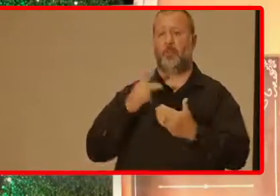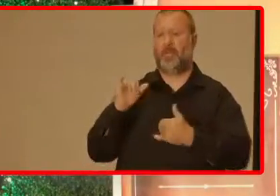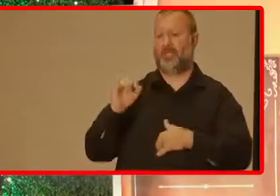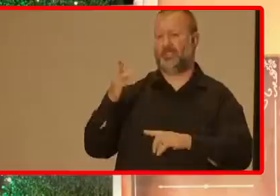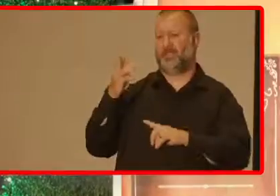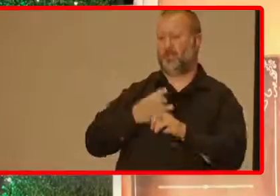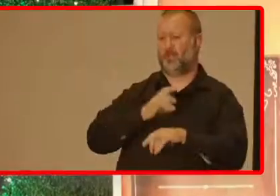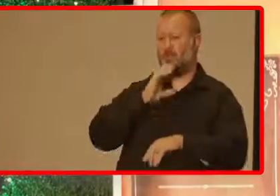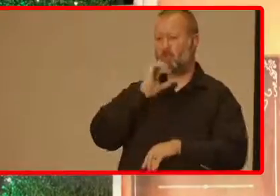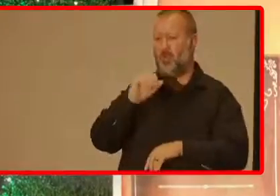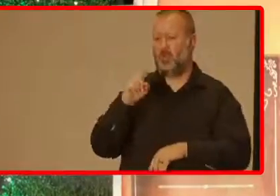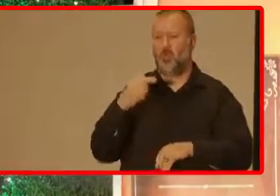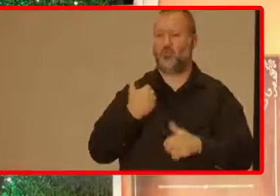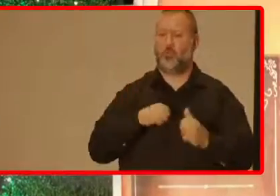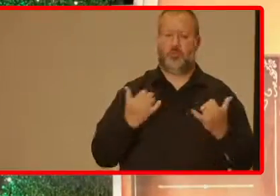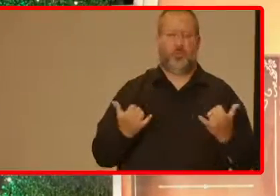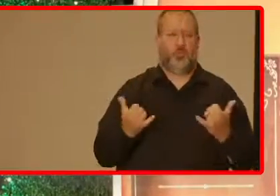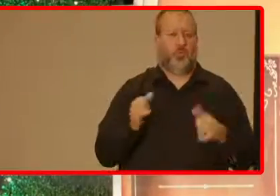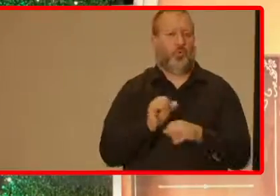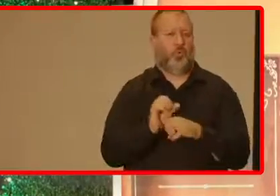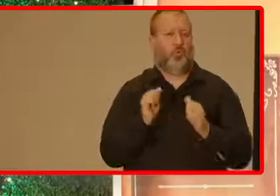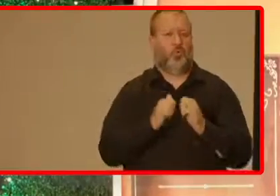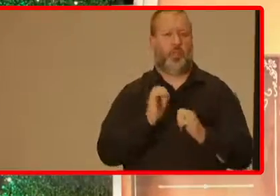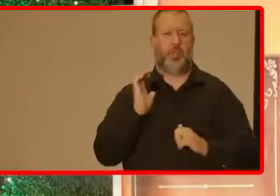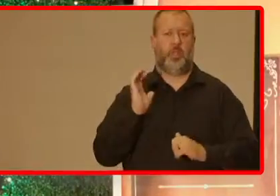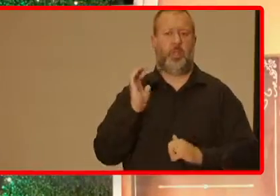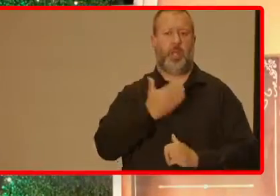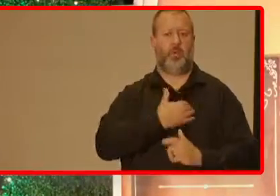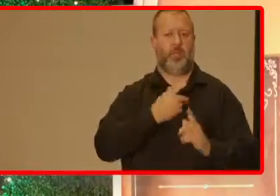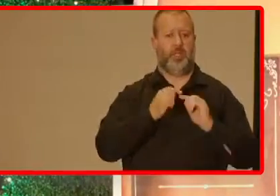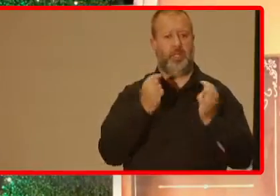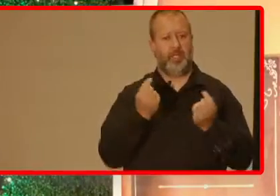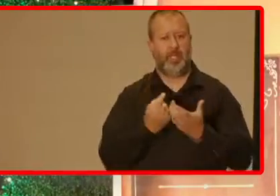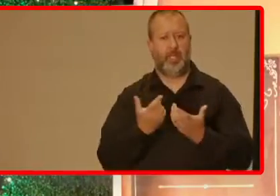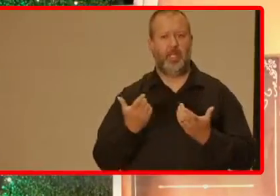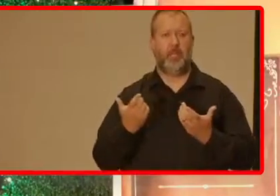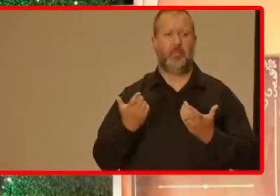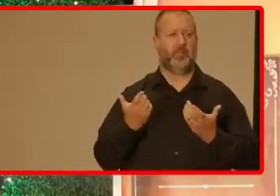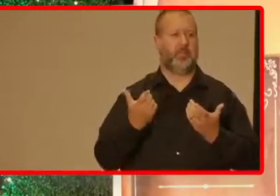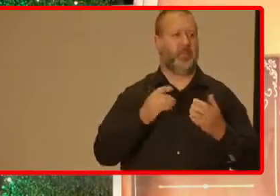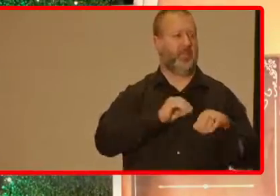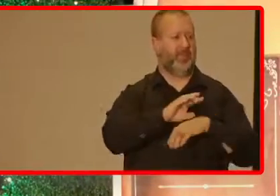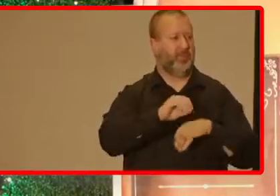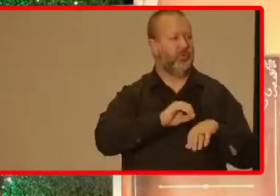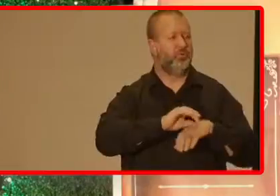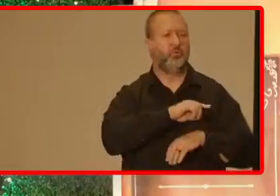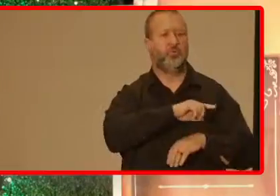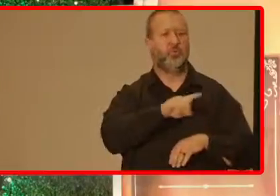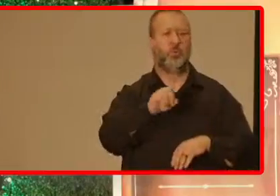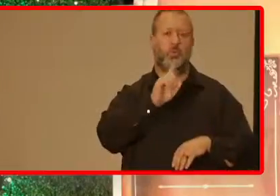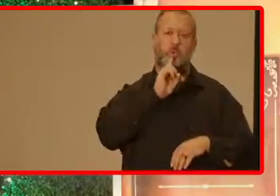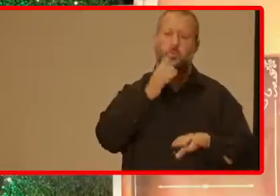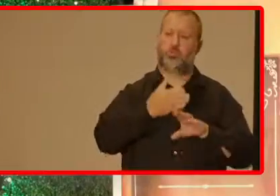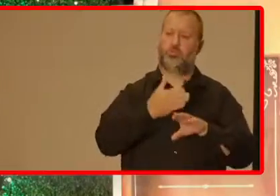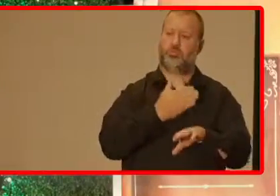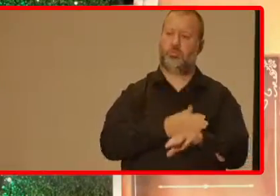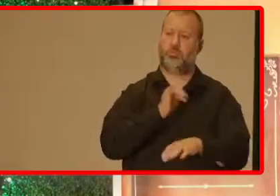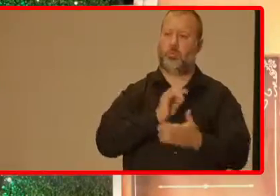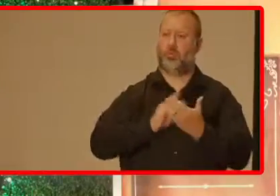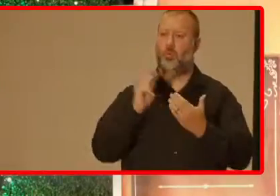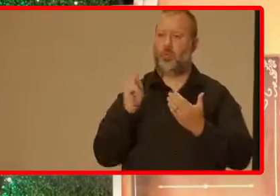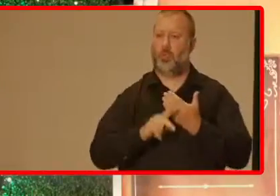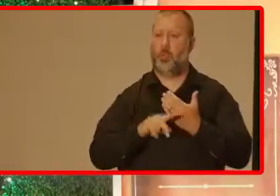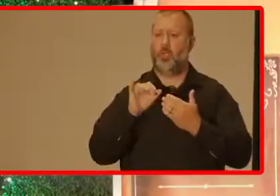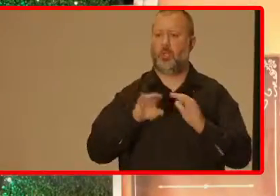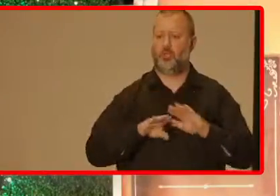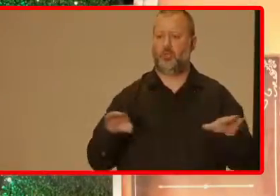we're actively working with our teams, our EDDIE advisory committee, to really improve that program and get